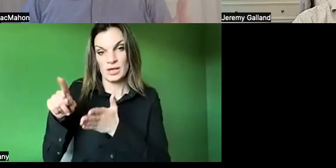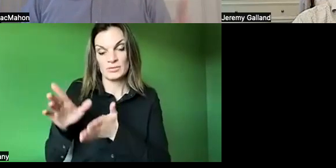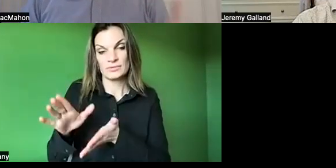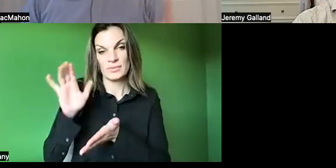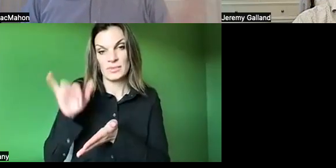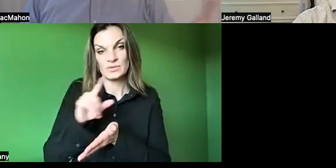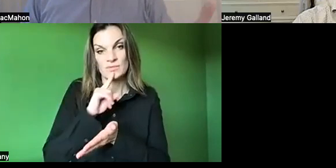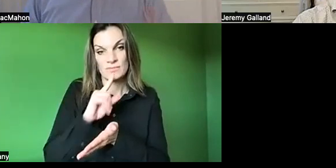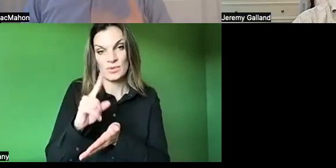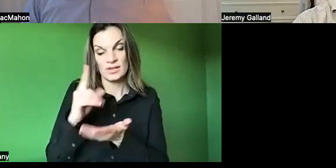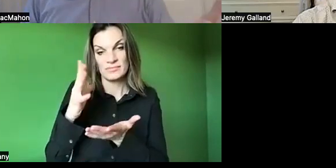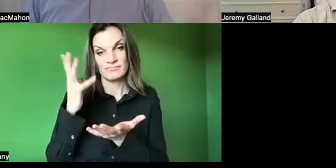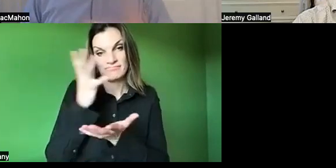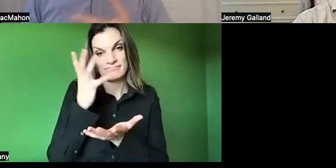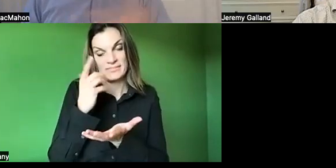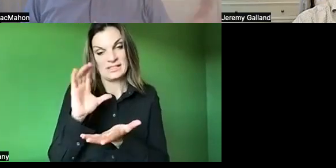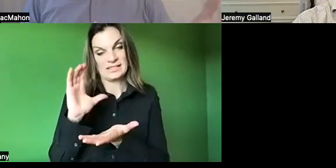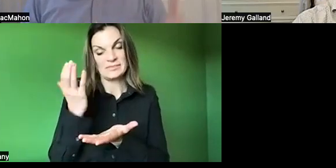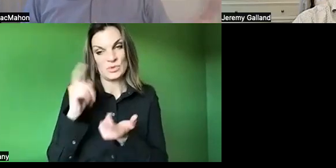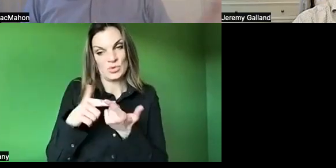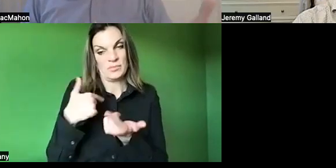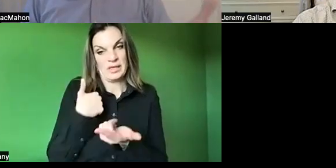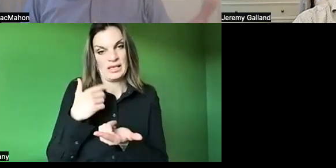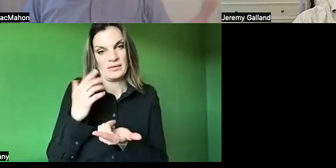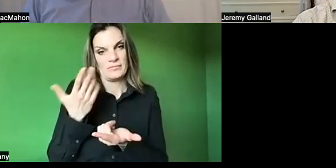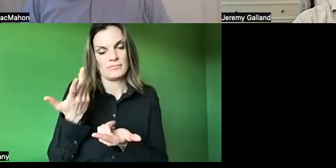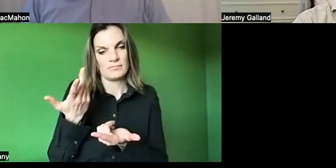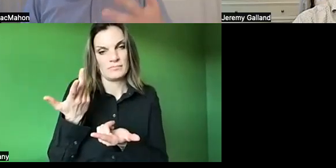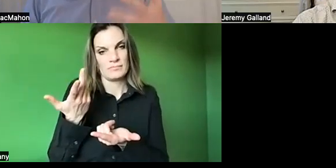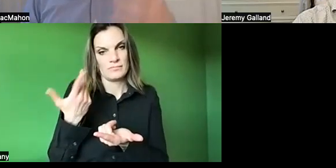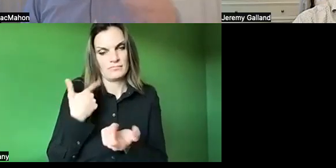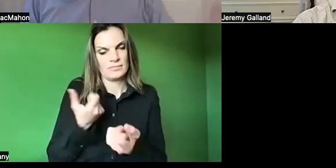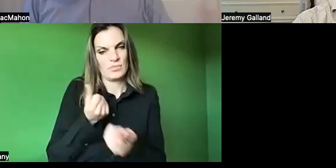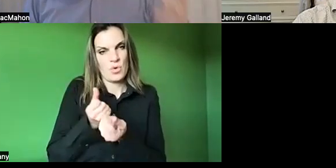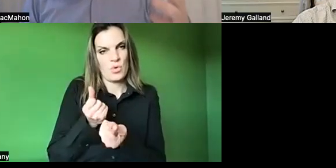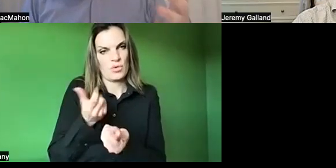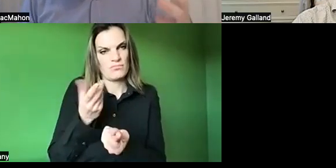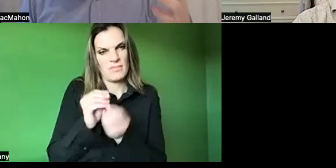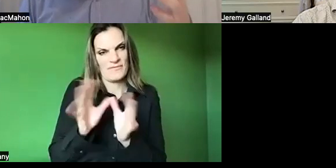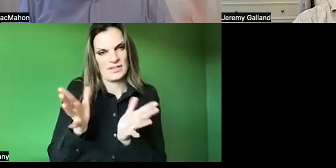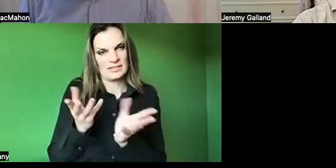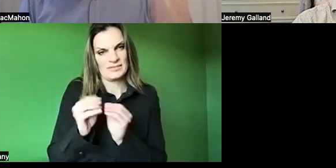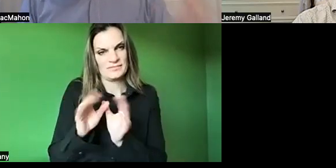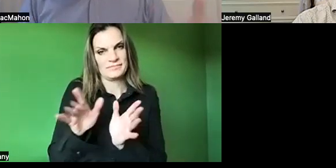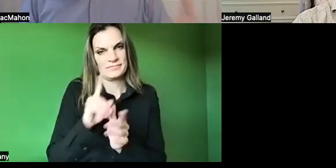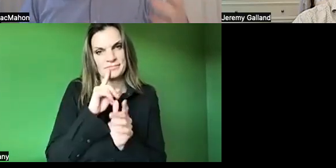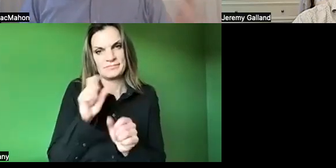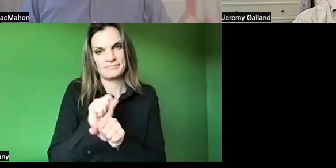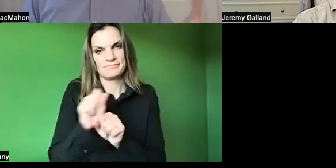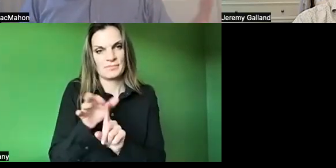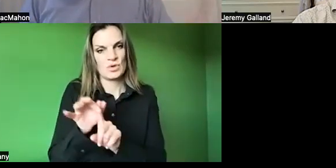really extraordinary to me that it's even a question. There's no doubt in my mind that I support it. It's an entirely